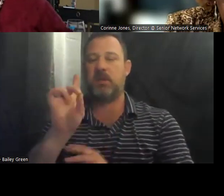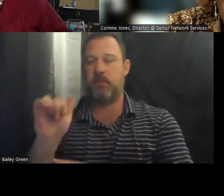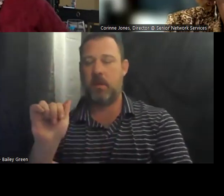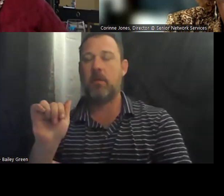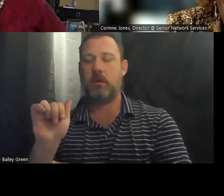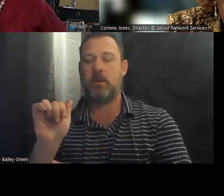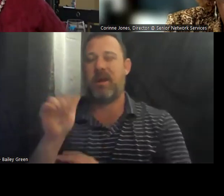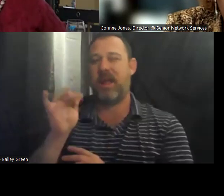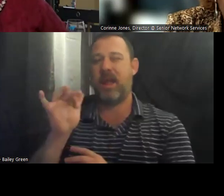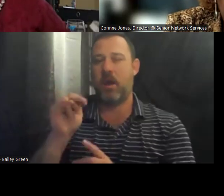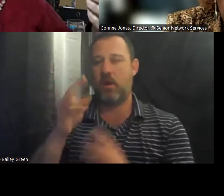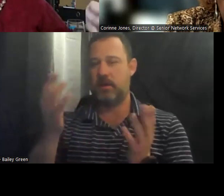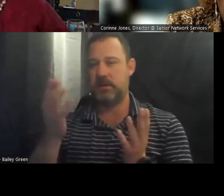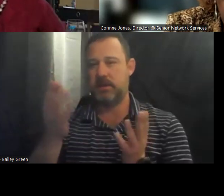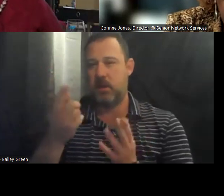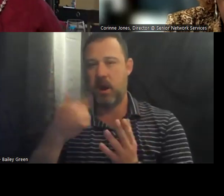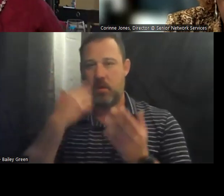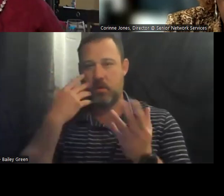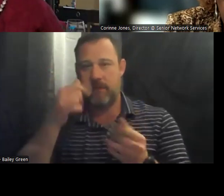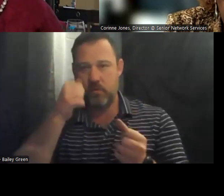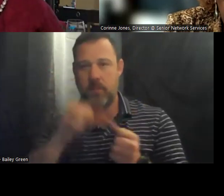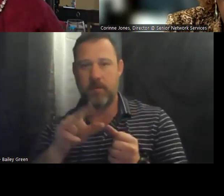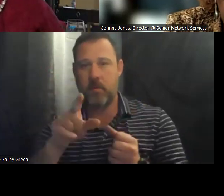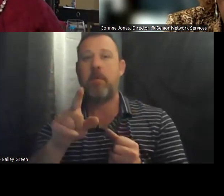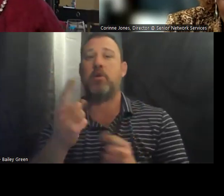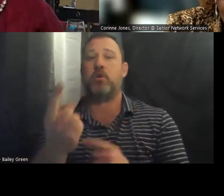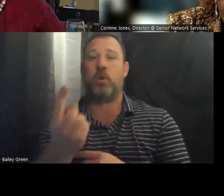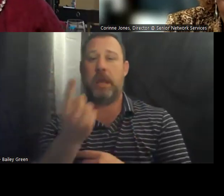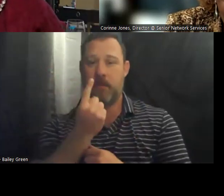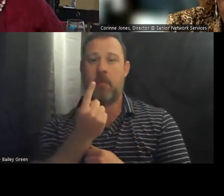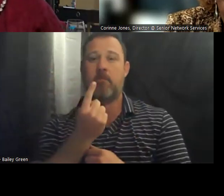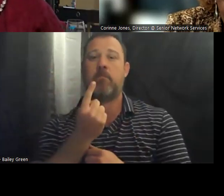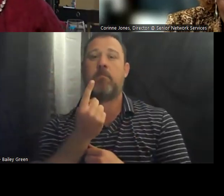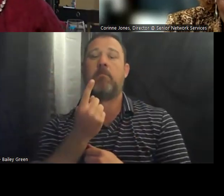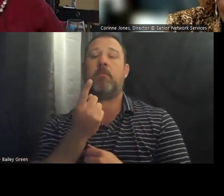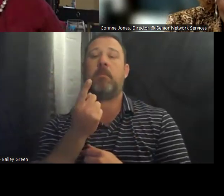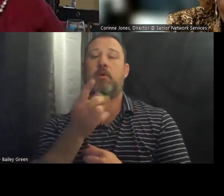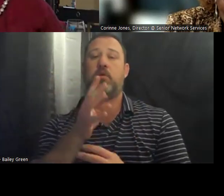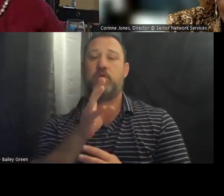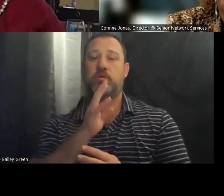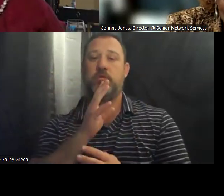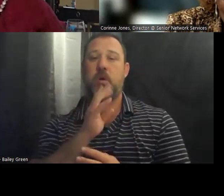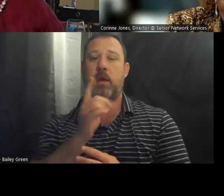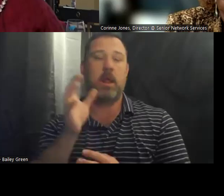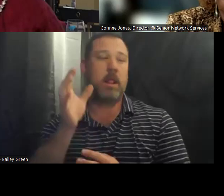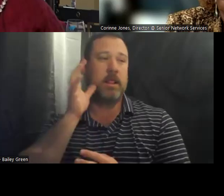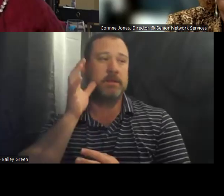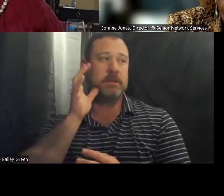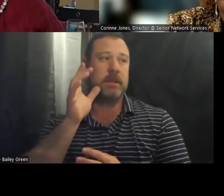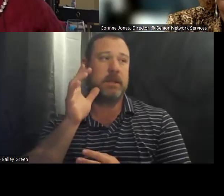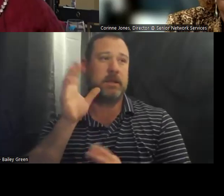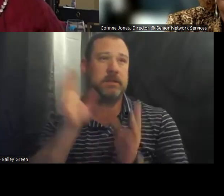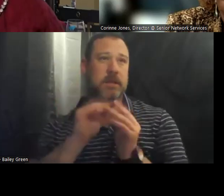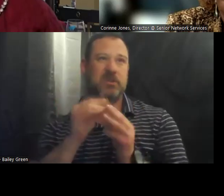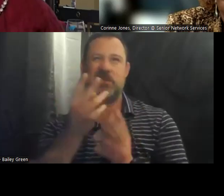Aaron is here. Aaron, I don't know if you remember me, but you came up and you spoke at a listening session that I